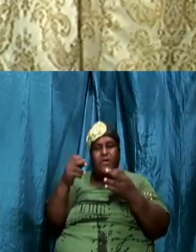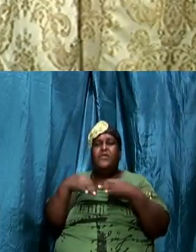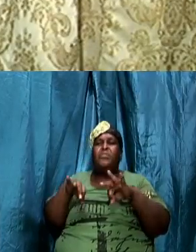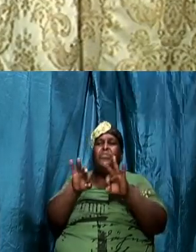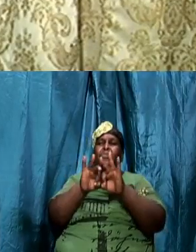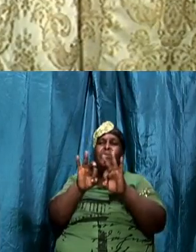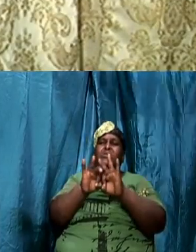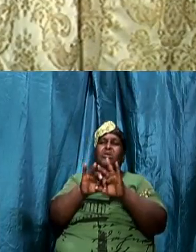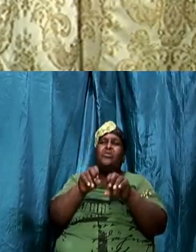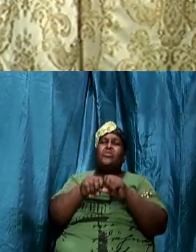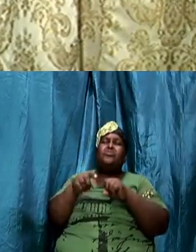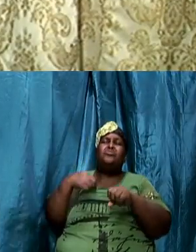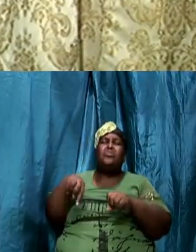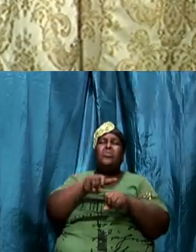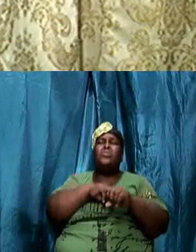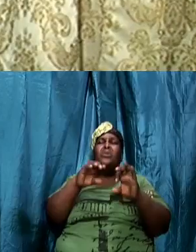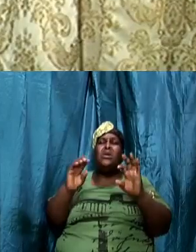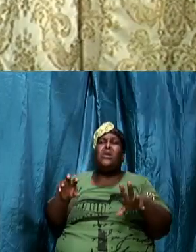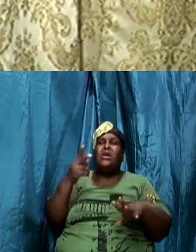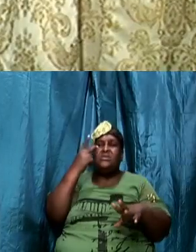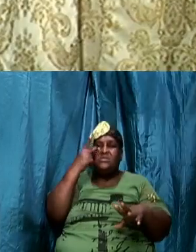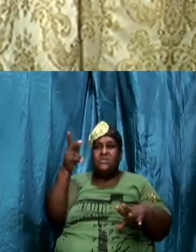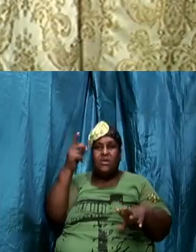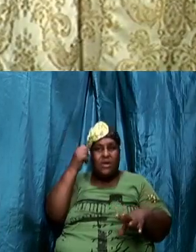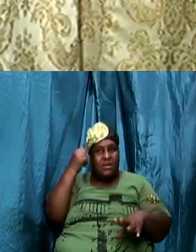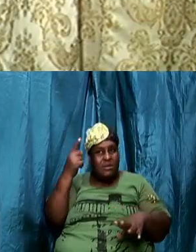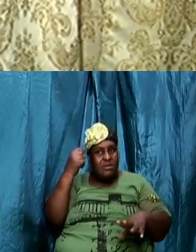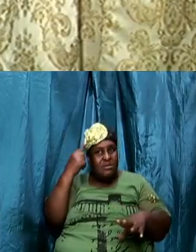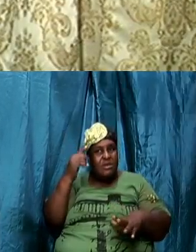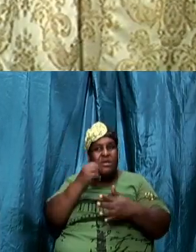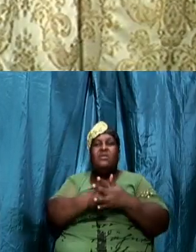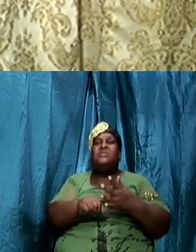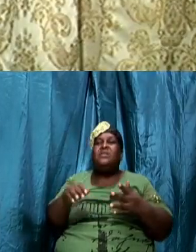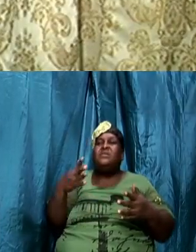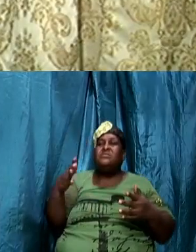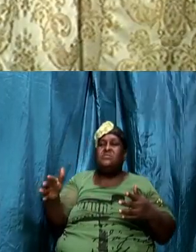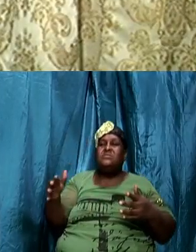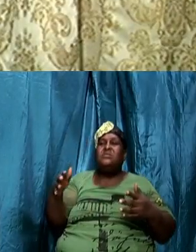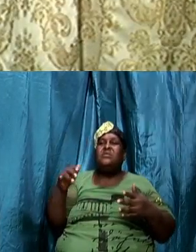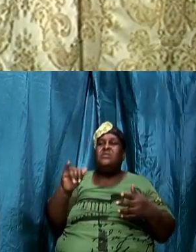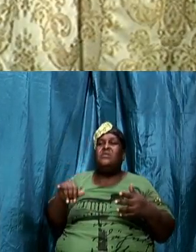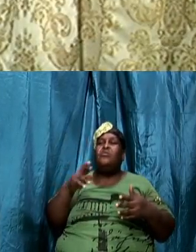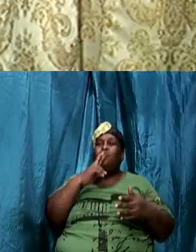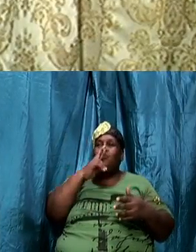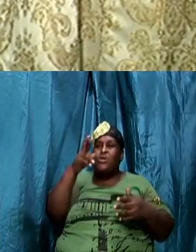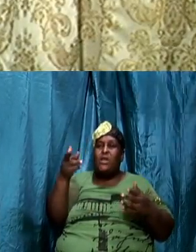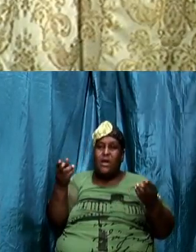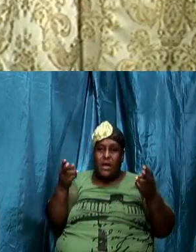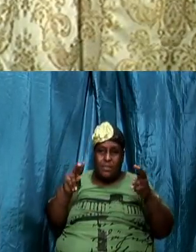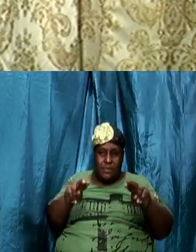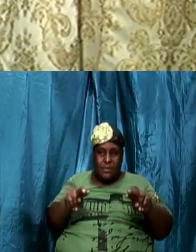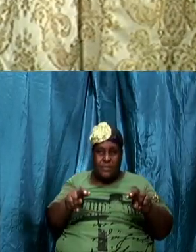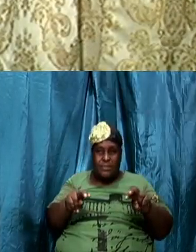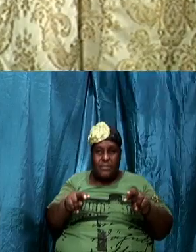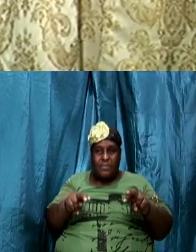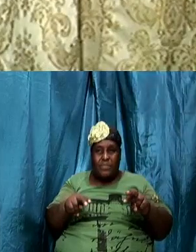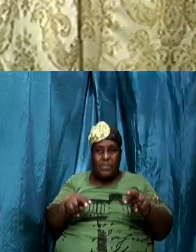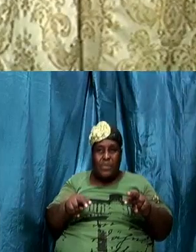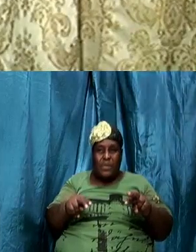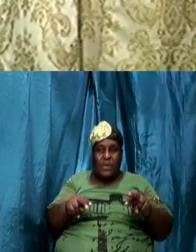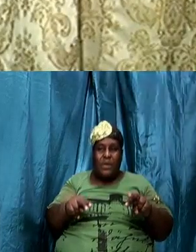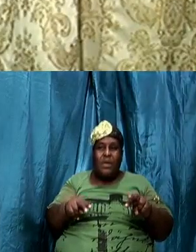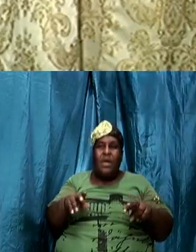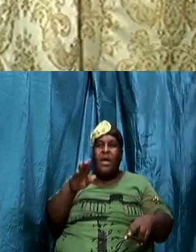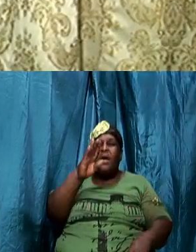and understand some things that can really happen. And Balaam was a prophet